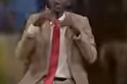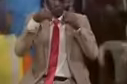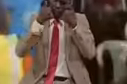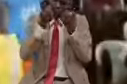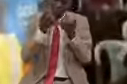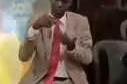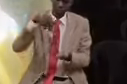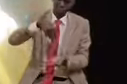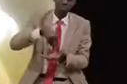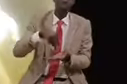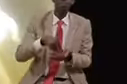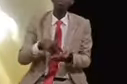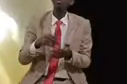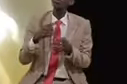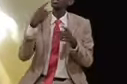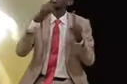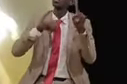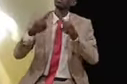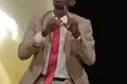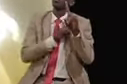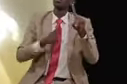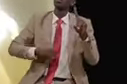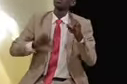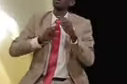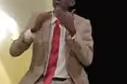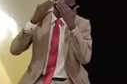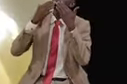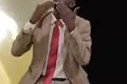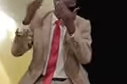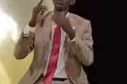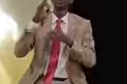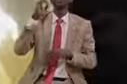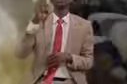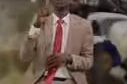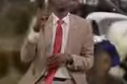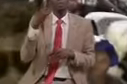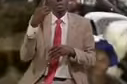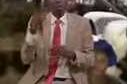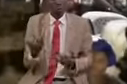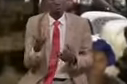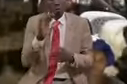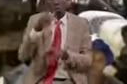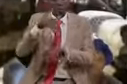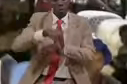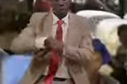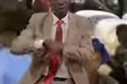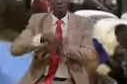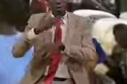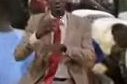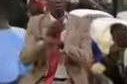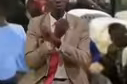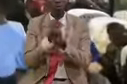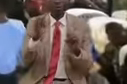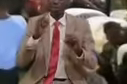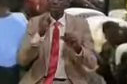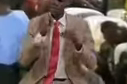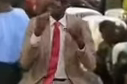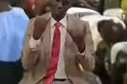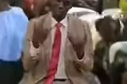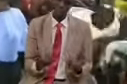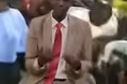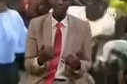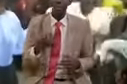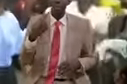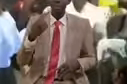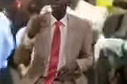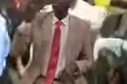thank you. Lord, I thank you. The light of redemption has come, and I take that light